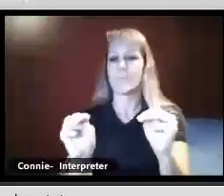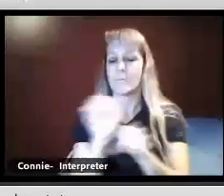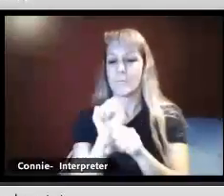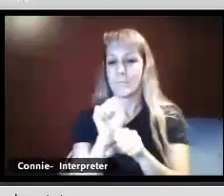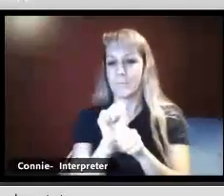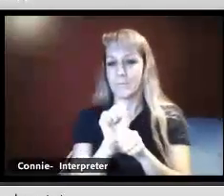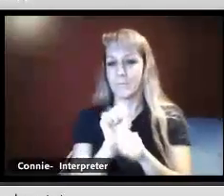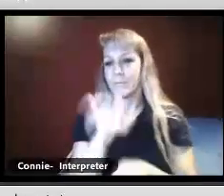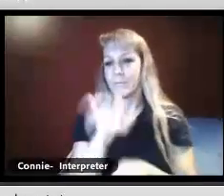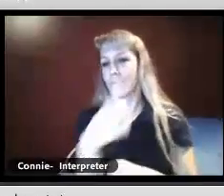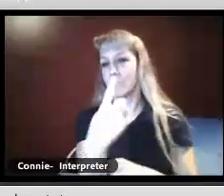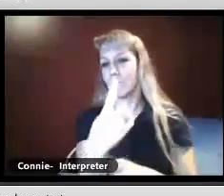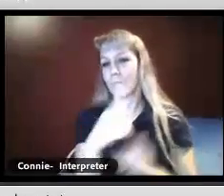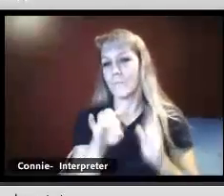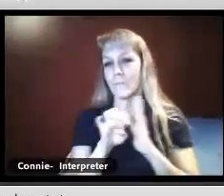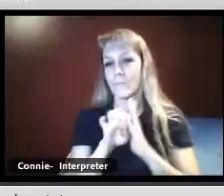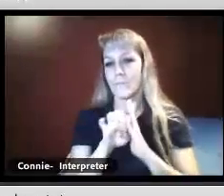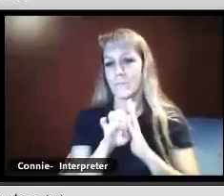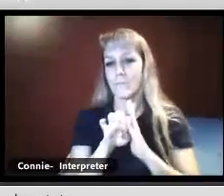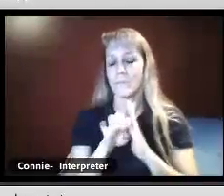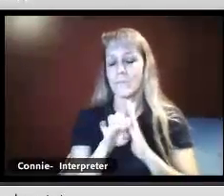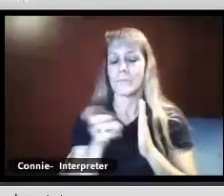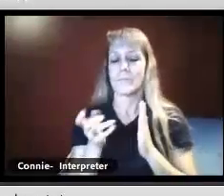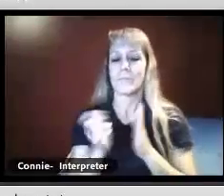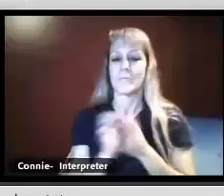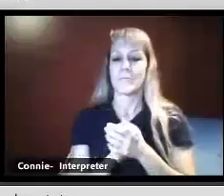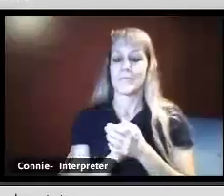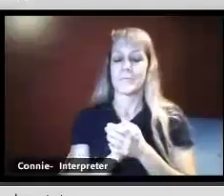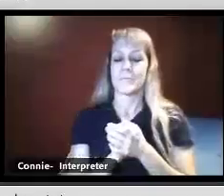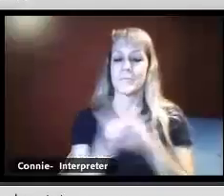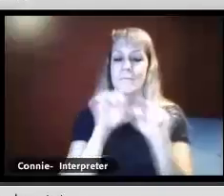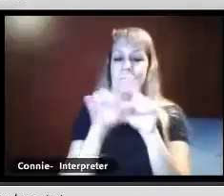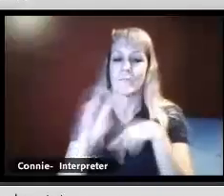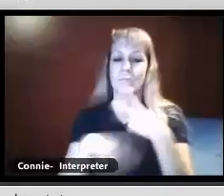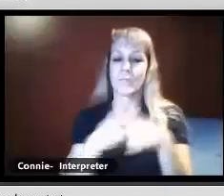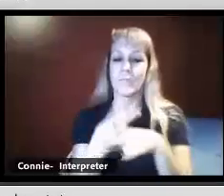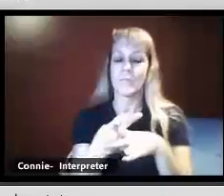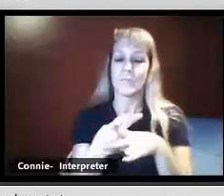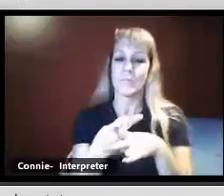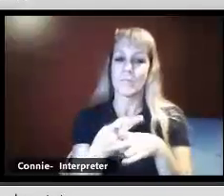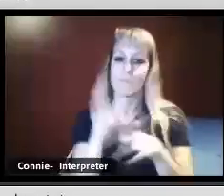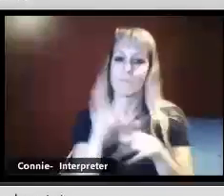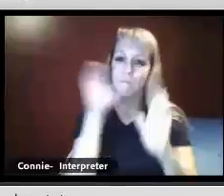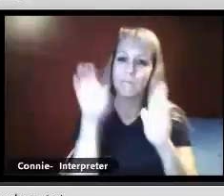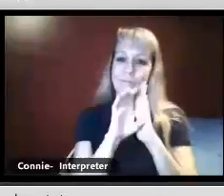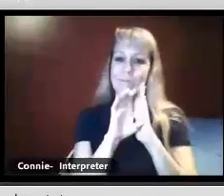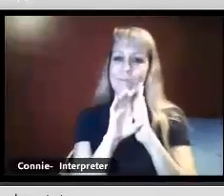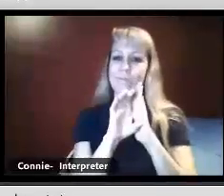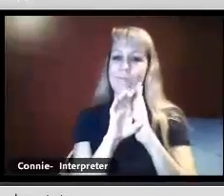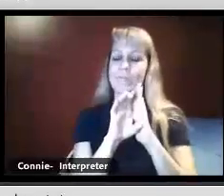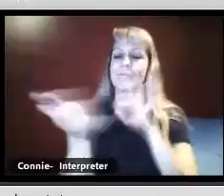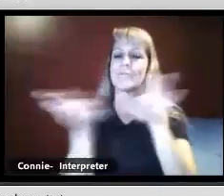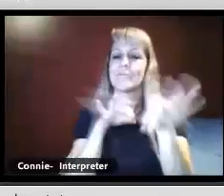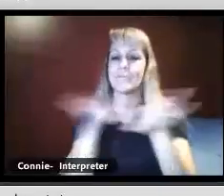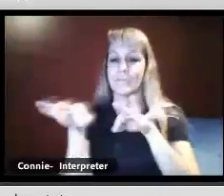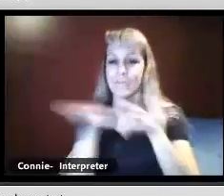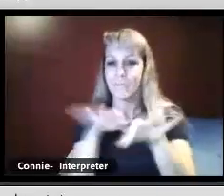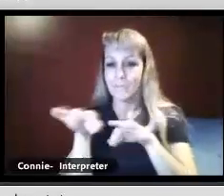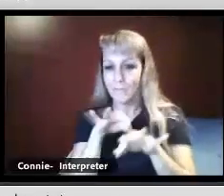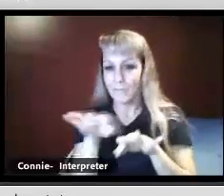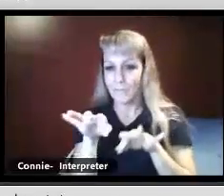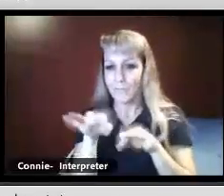example of the kinds of illustration material, explanatory image material that